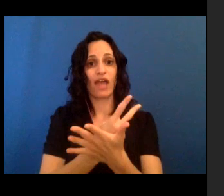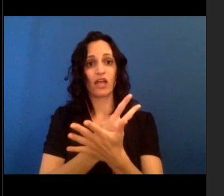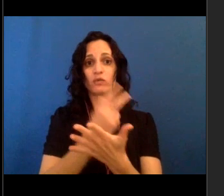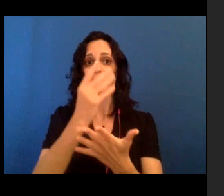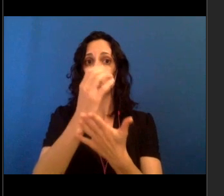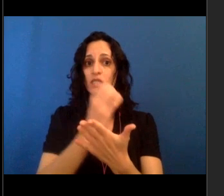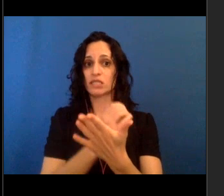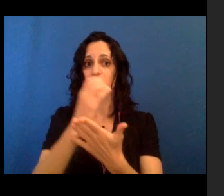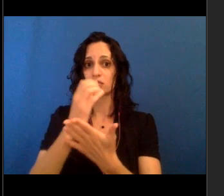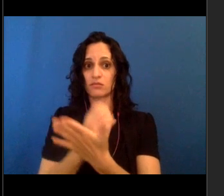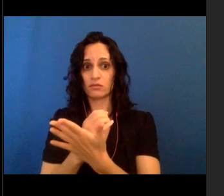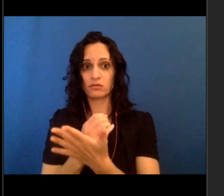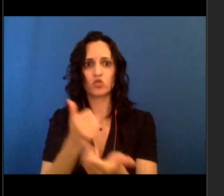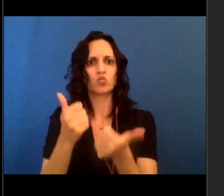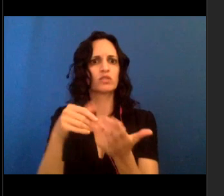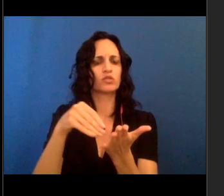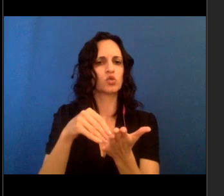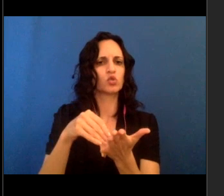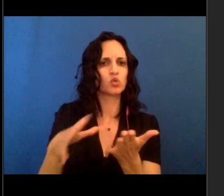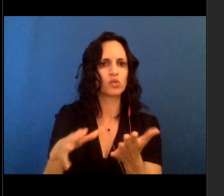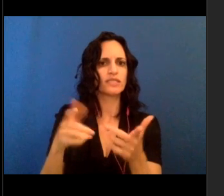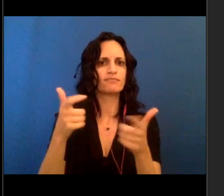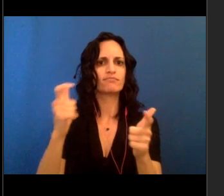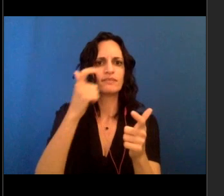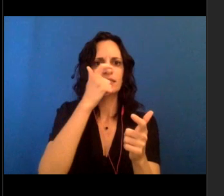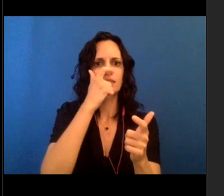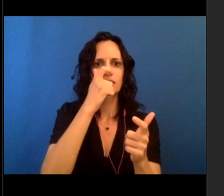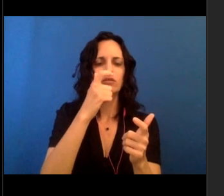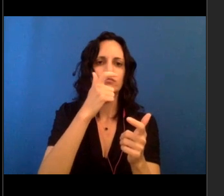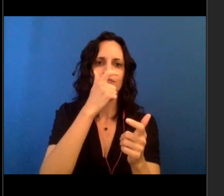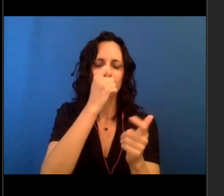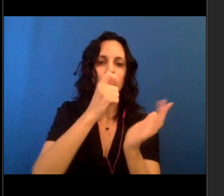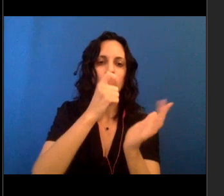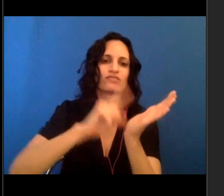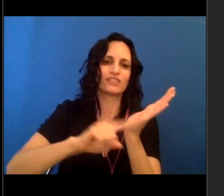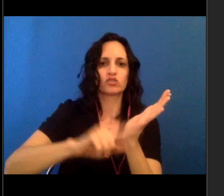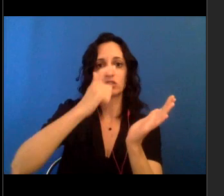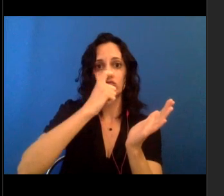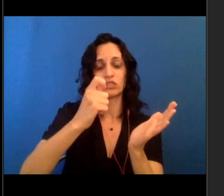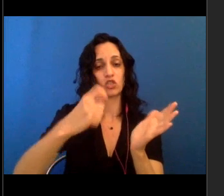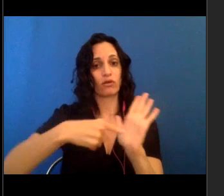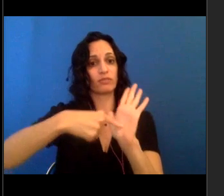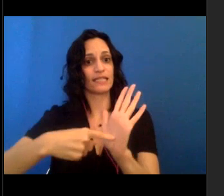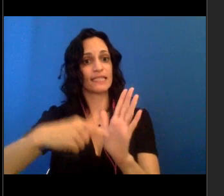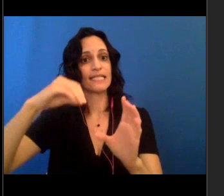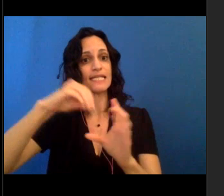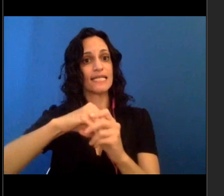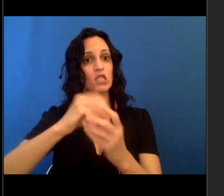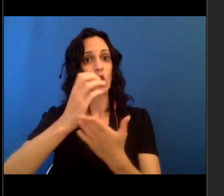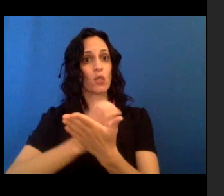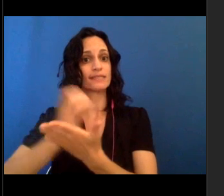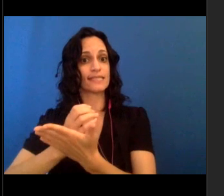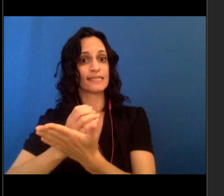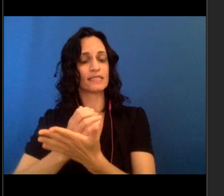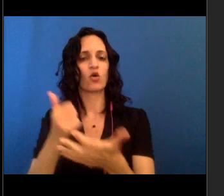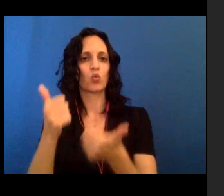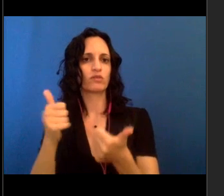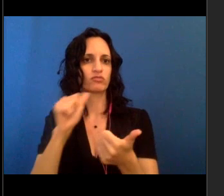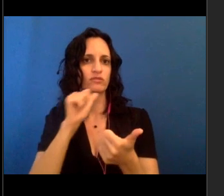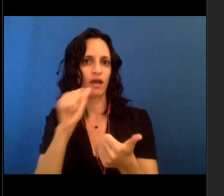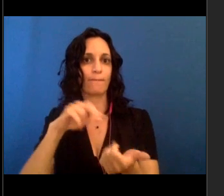which students' major interests are represented in available courses and whose aren't? And by that, I'm essentially asking, can all of the students who are